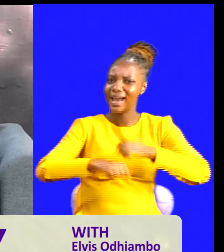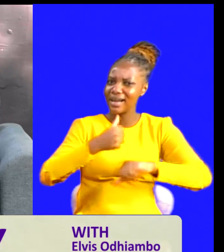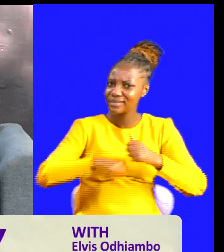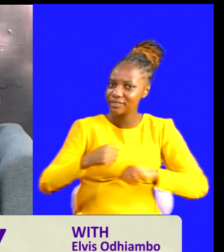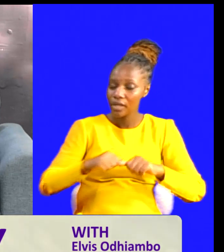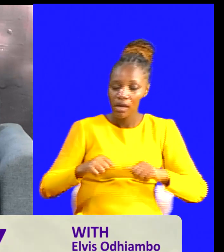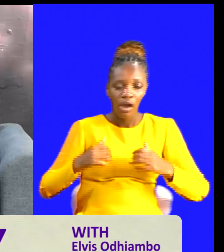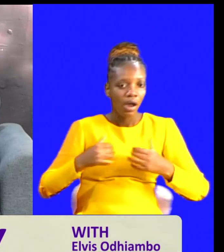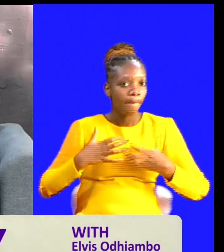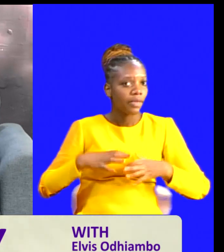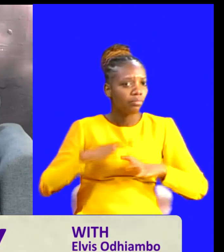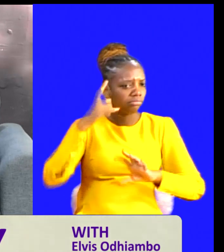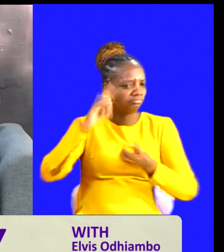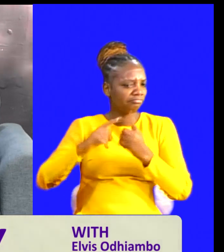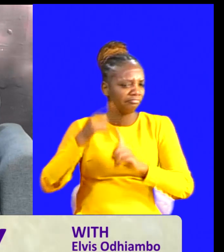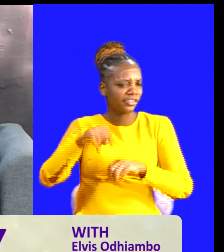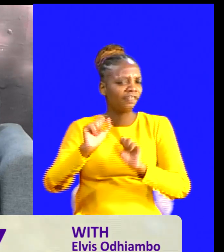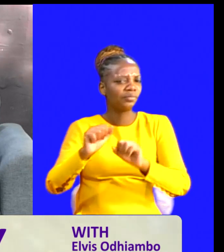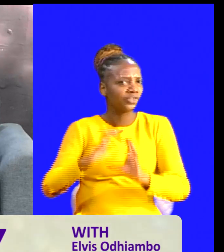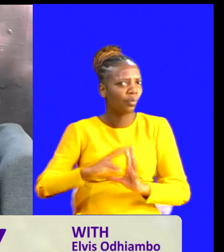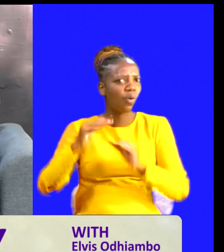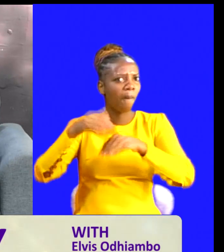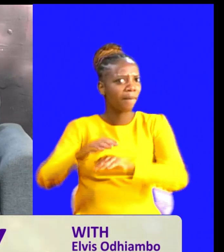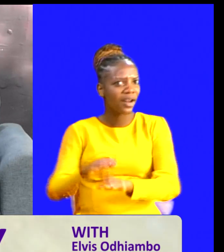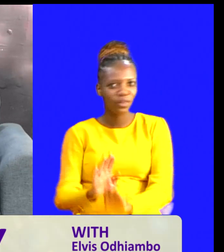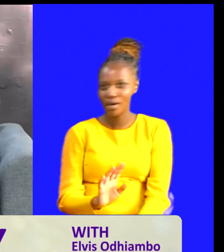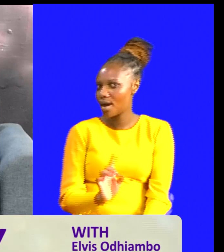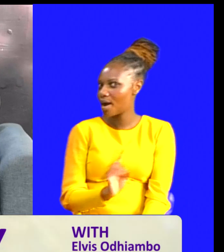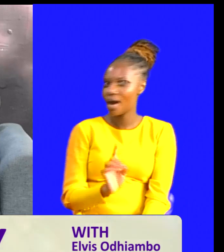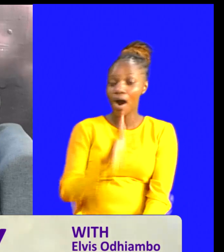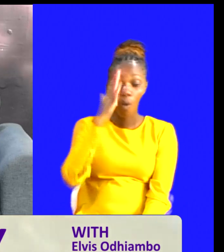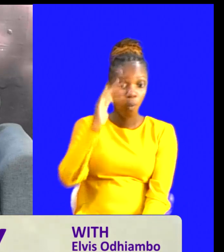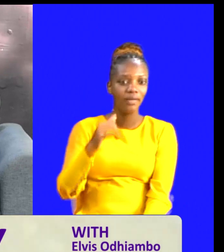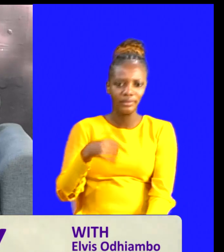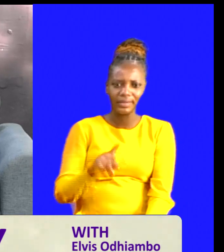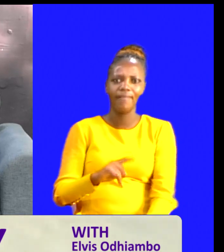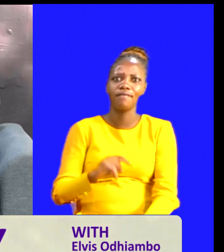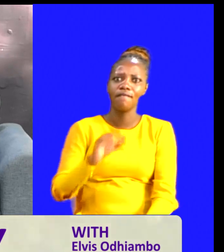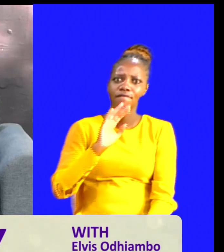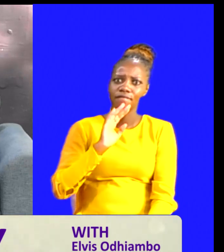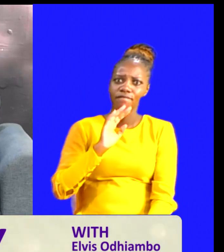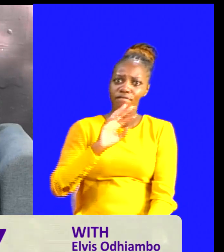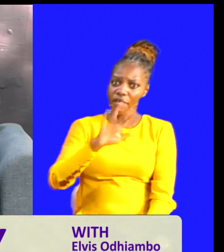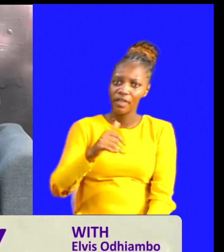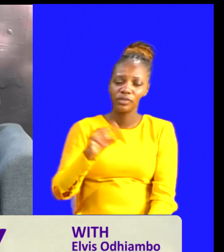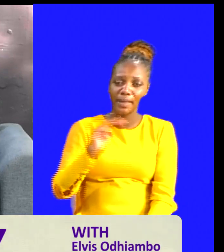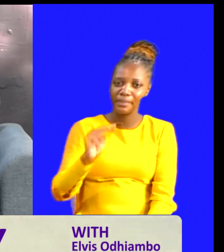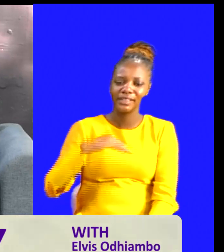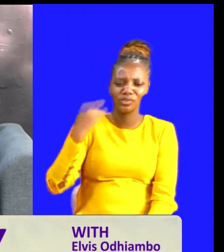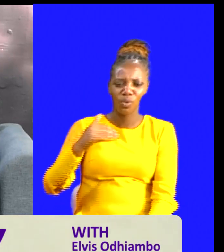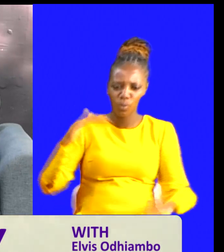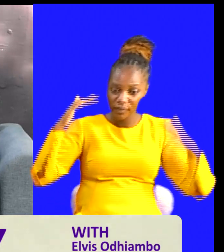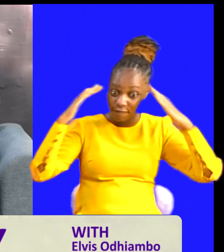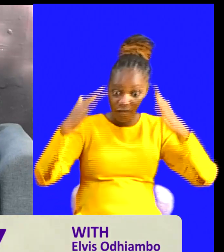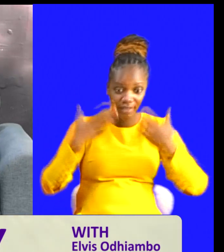really imagine that he would get this far to the marathon level, because he was dominating the 5,000 meter races in the Olympics, and he did really